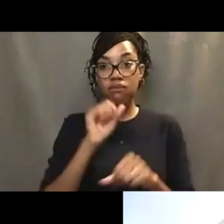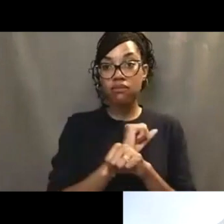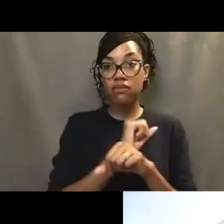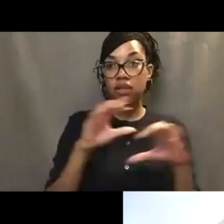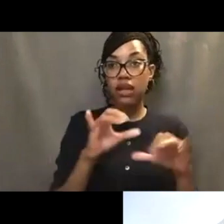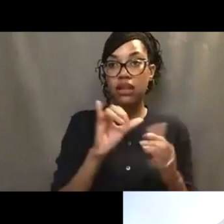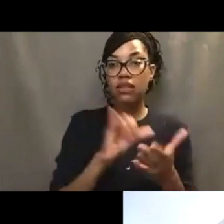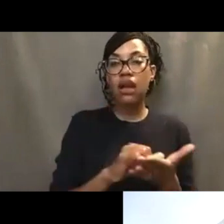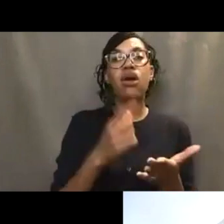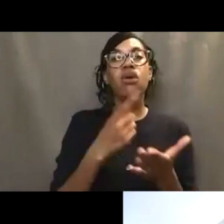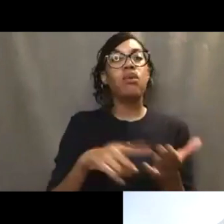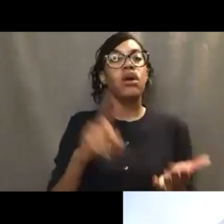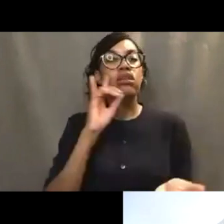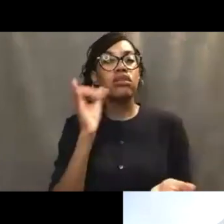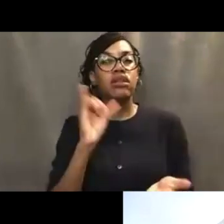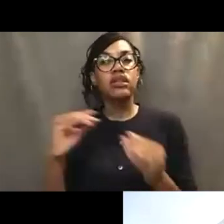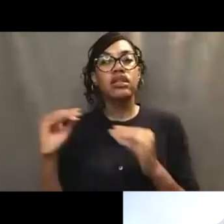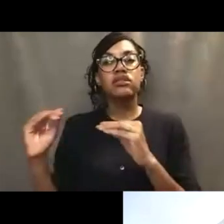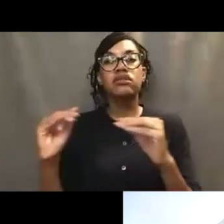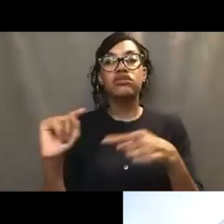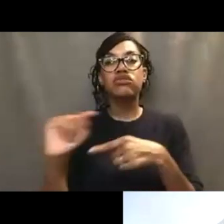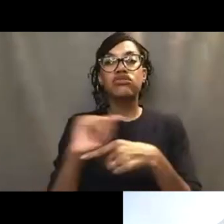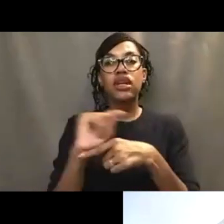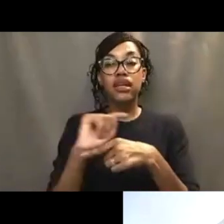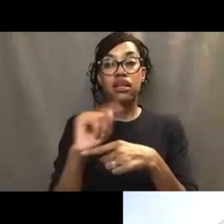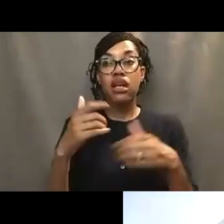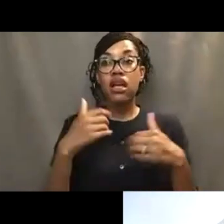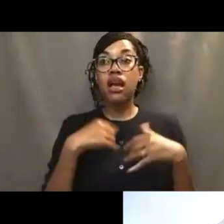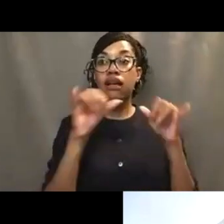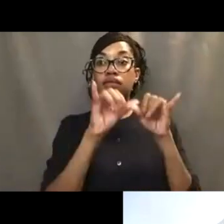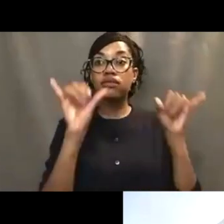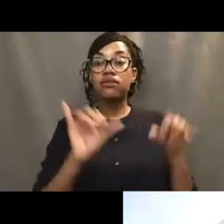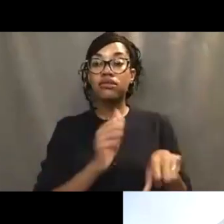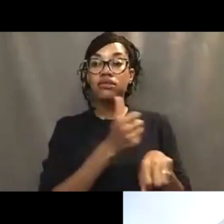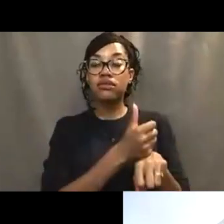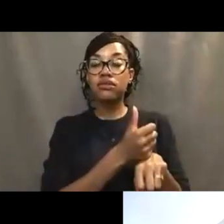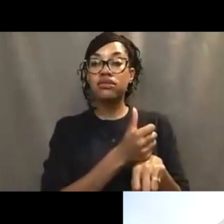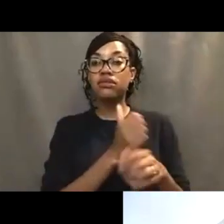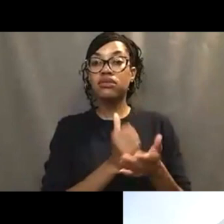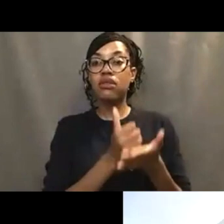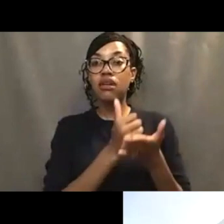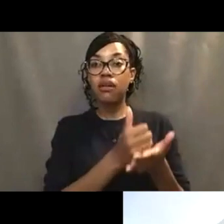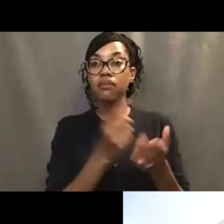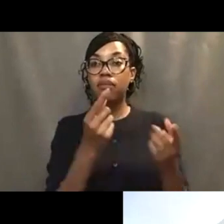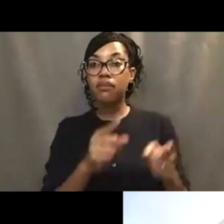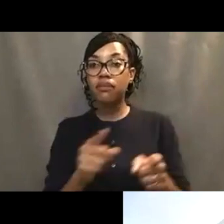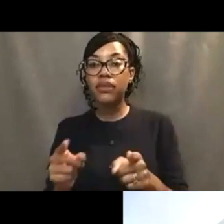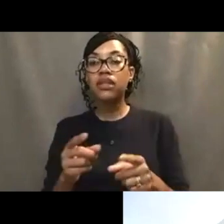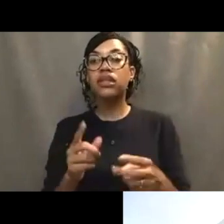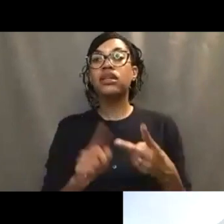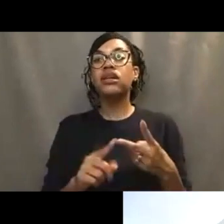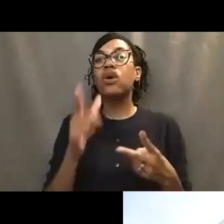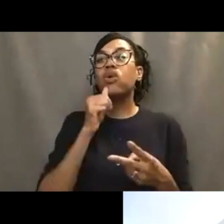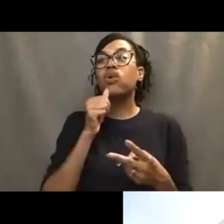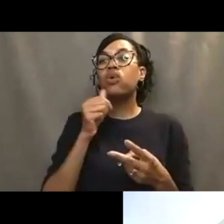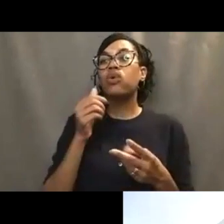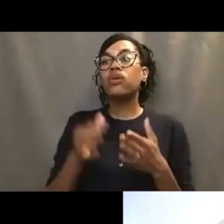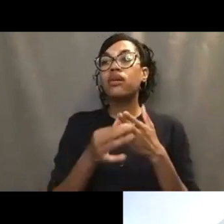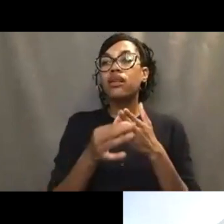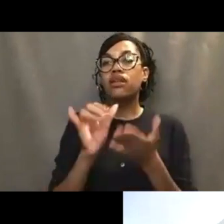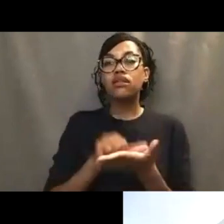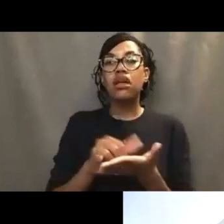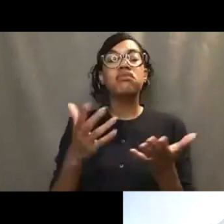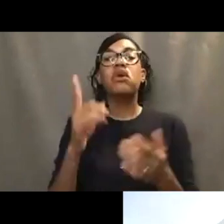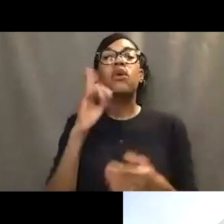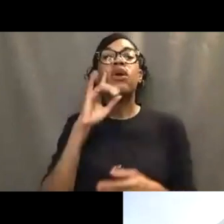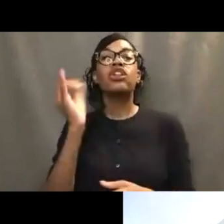look like exactly? Were there structures in place to help that happen? Who facilitated? Just wanting to